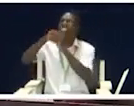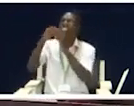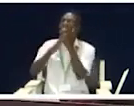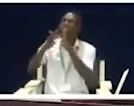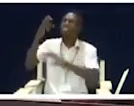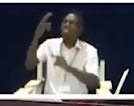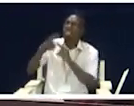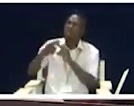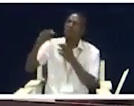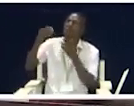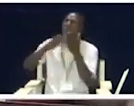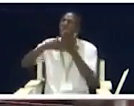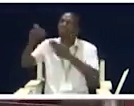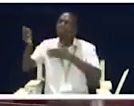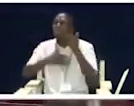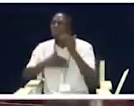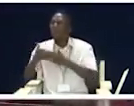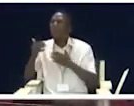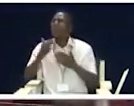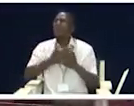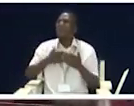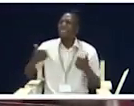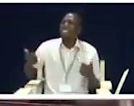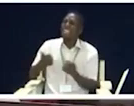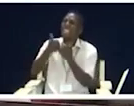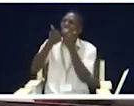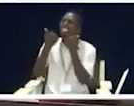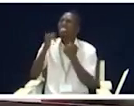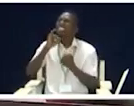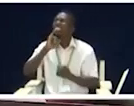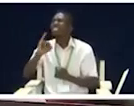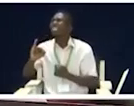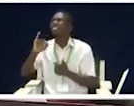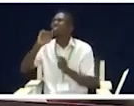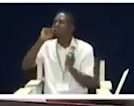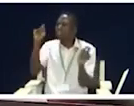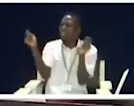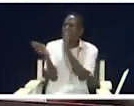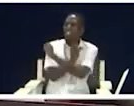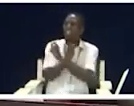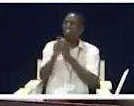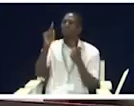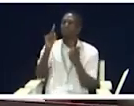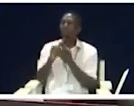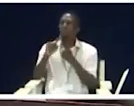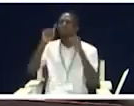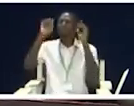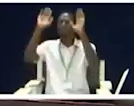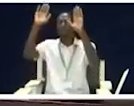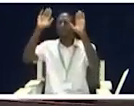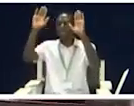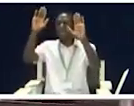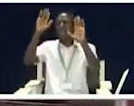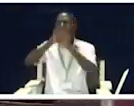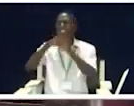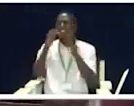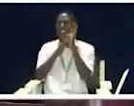location. Wherever my challenge is located, turn it into a wonder in the name of